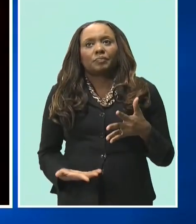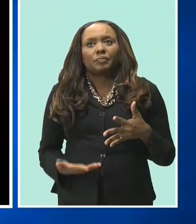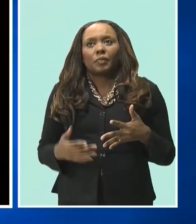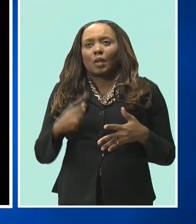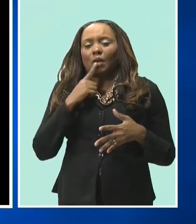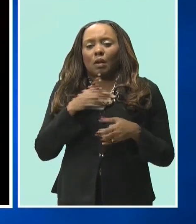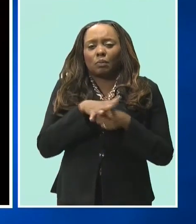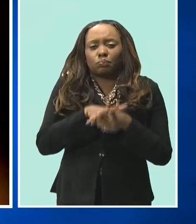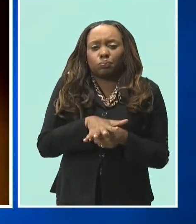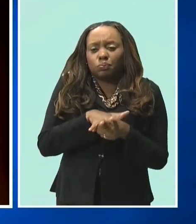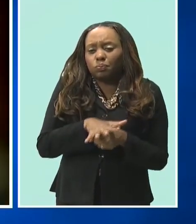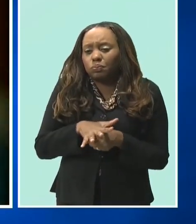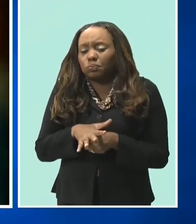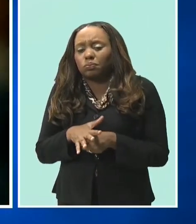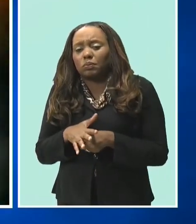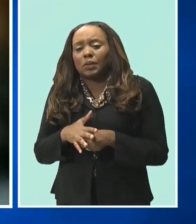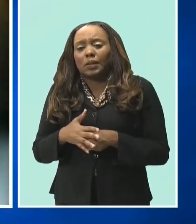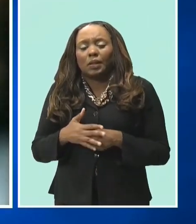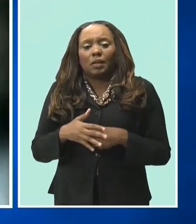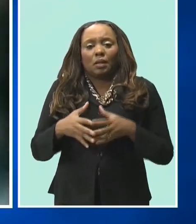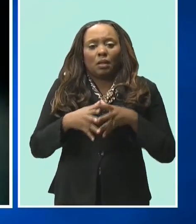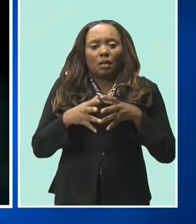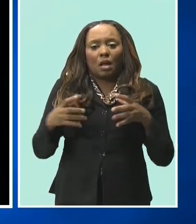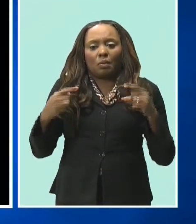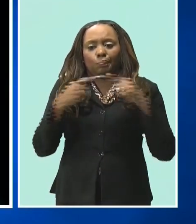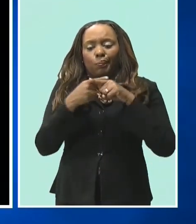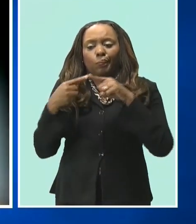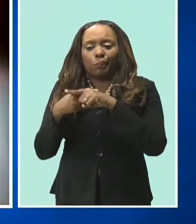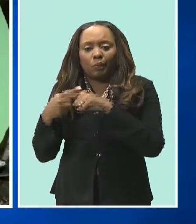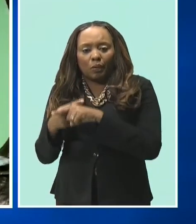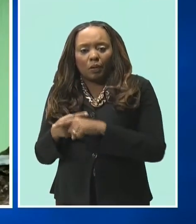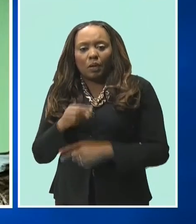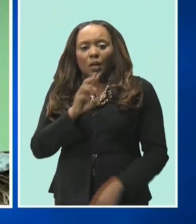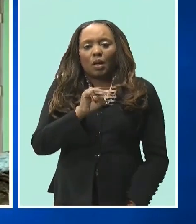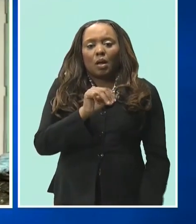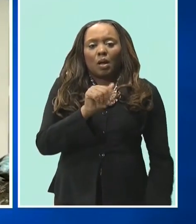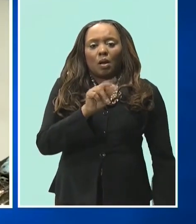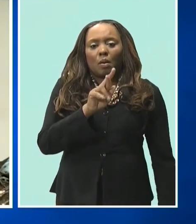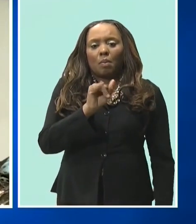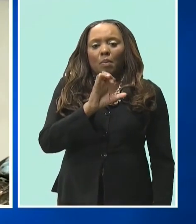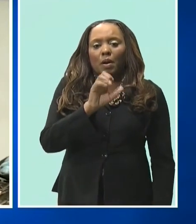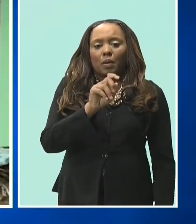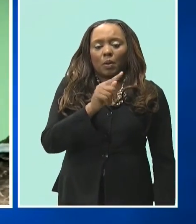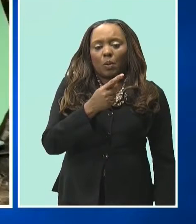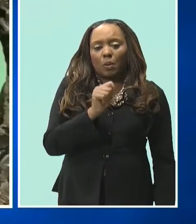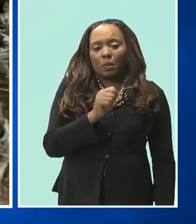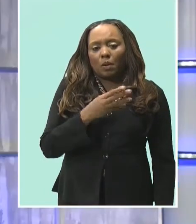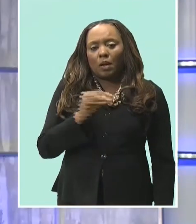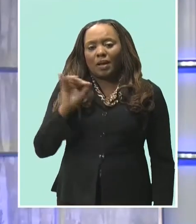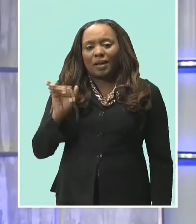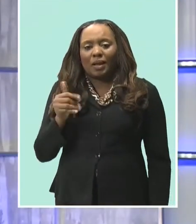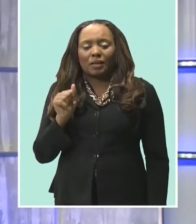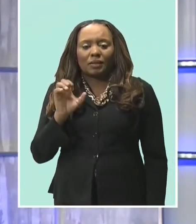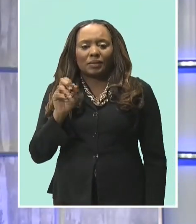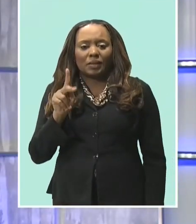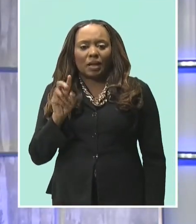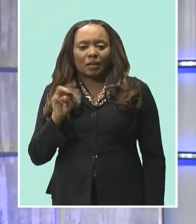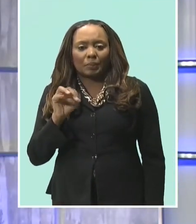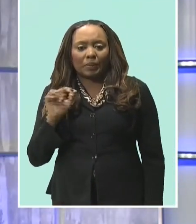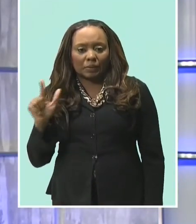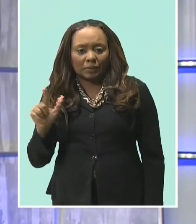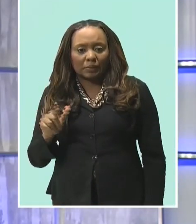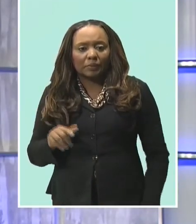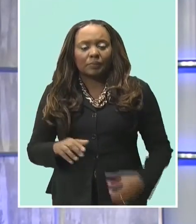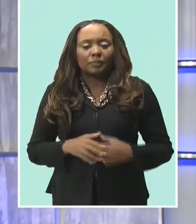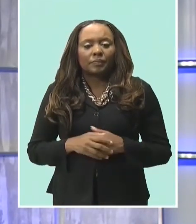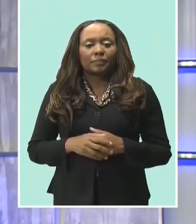has been simmering between rival factions from the Marigot and Jacmel communities. Police are